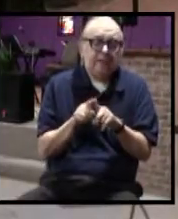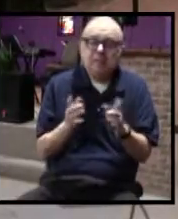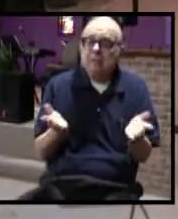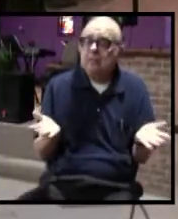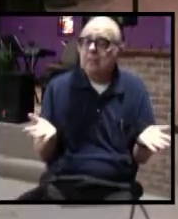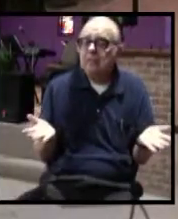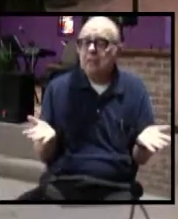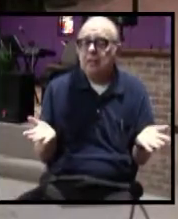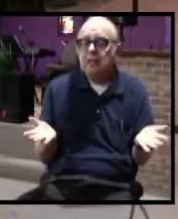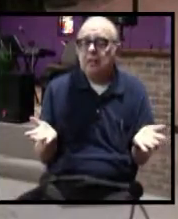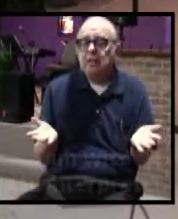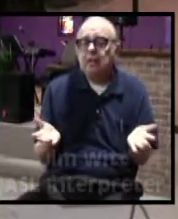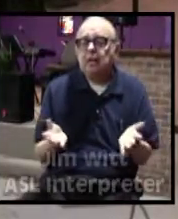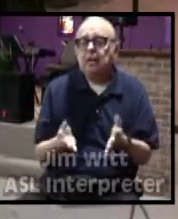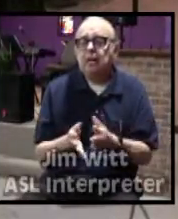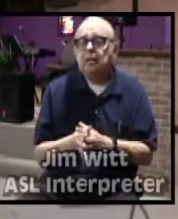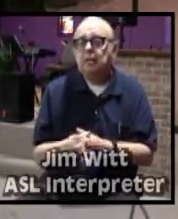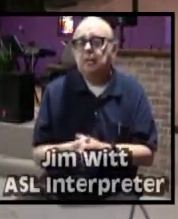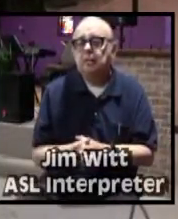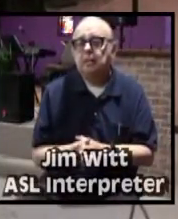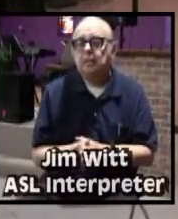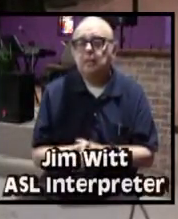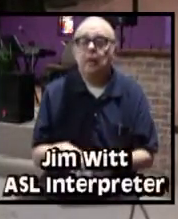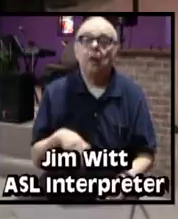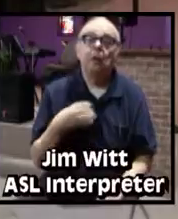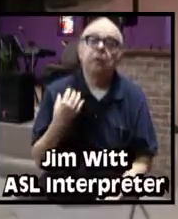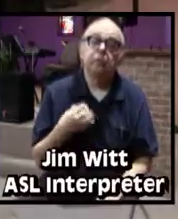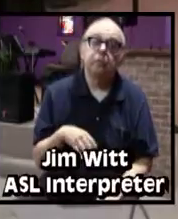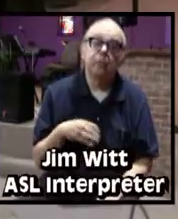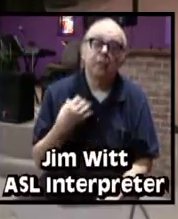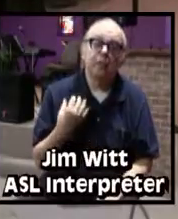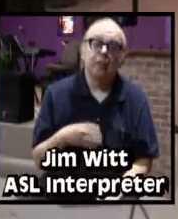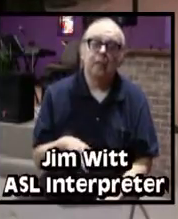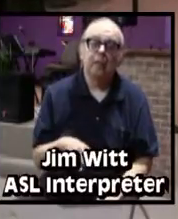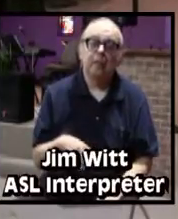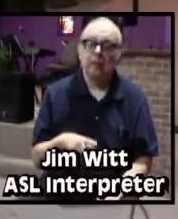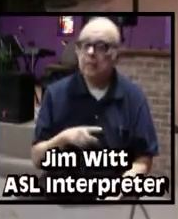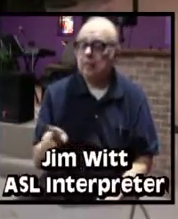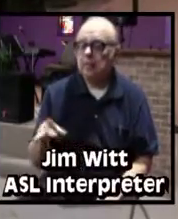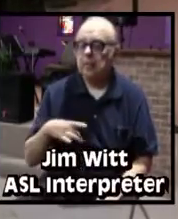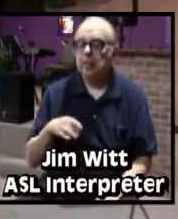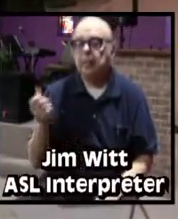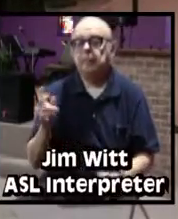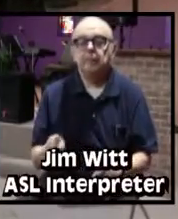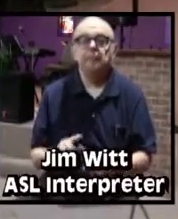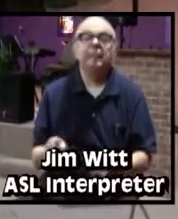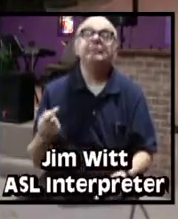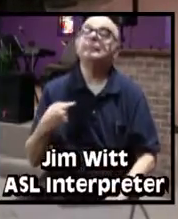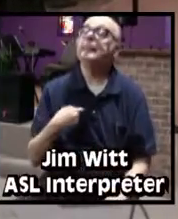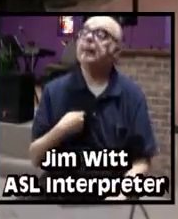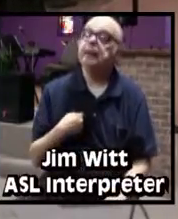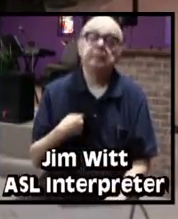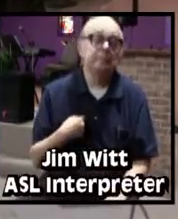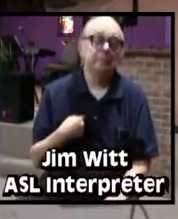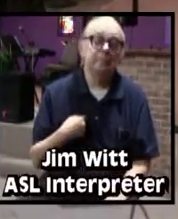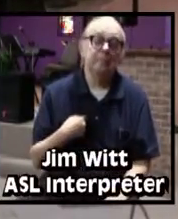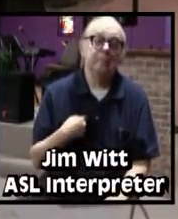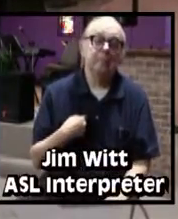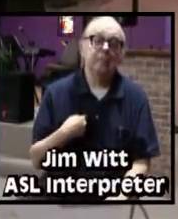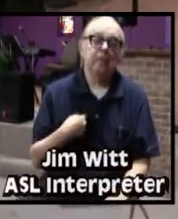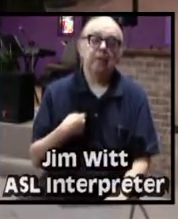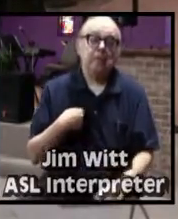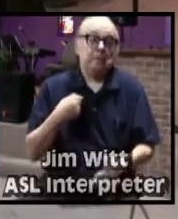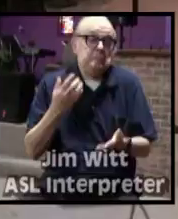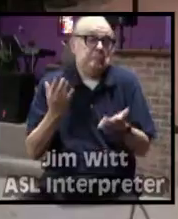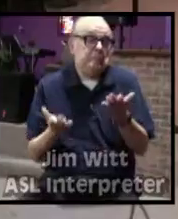And it's just like, wow, they like everybody else but me.